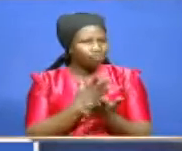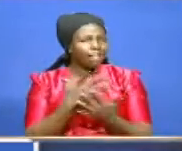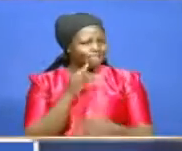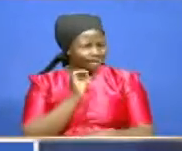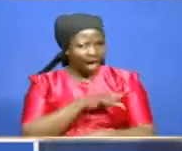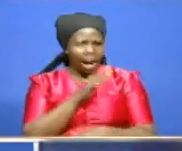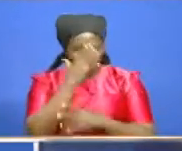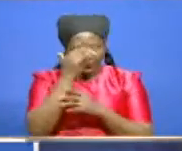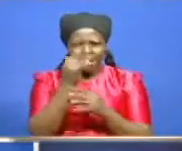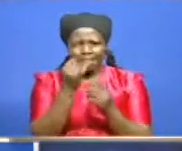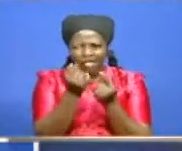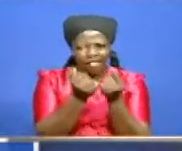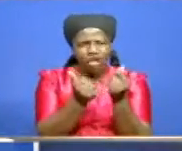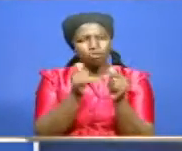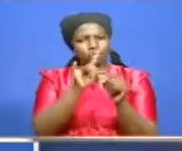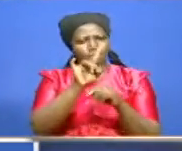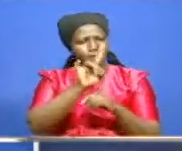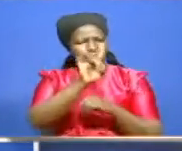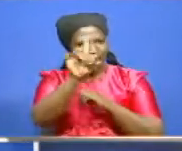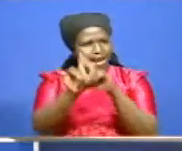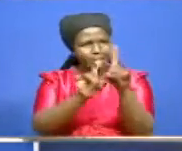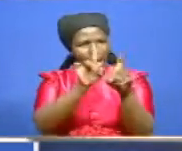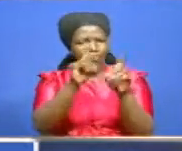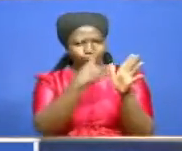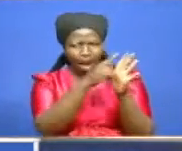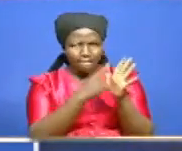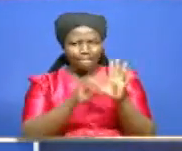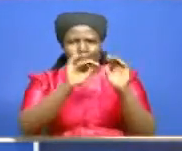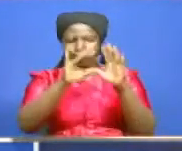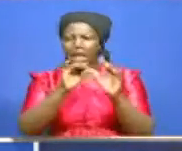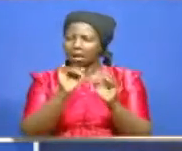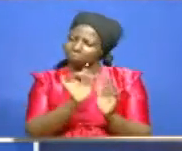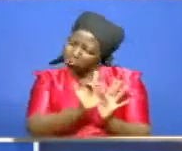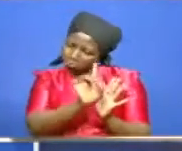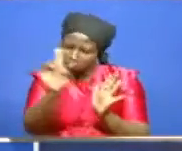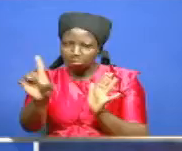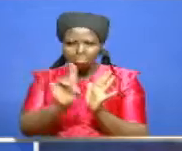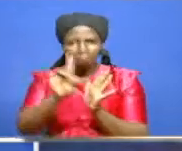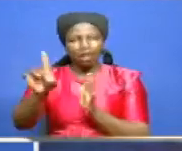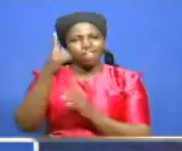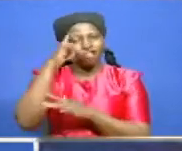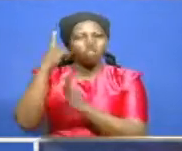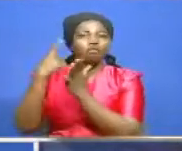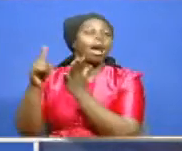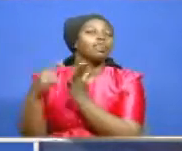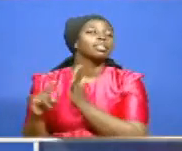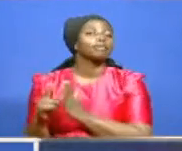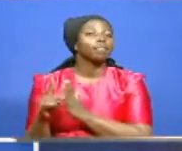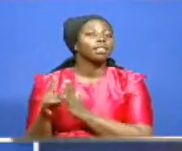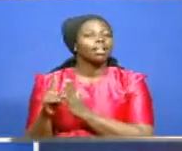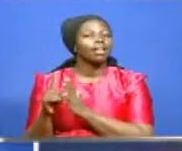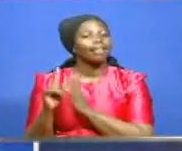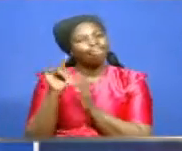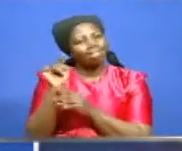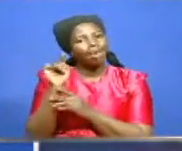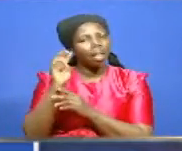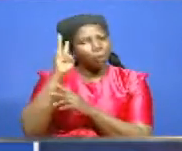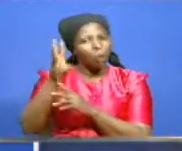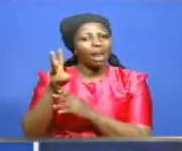few examiners might turn up for marking, hence